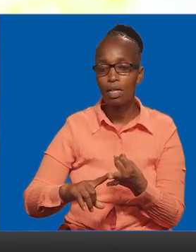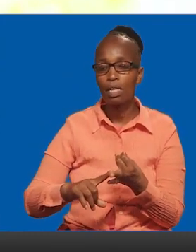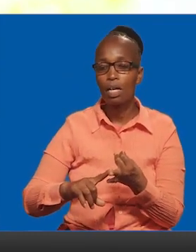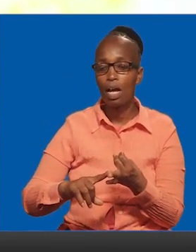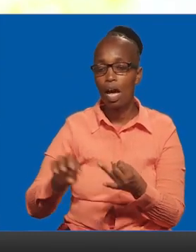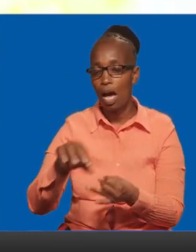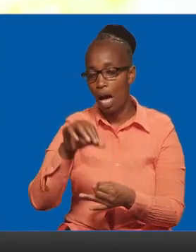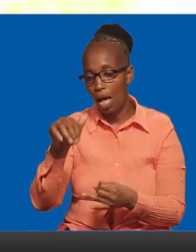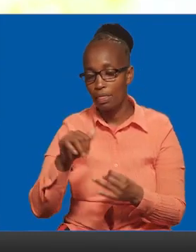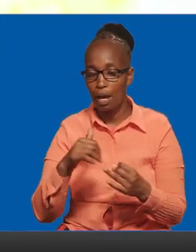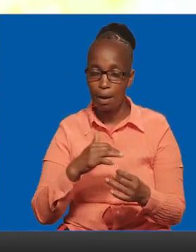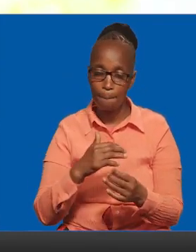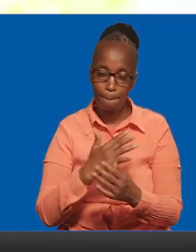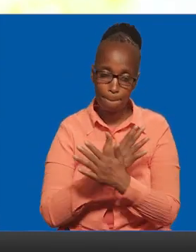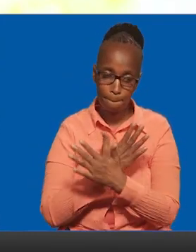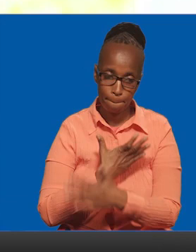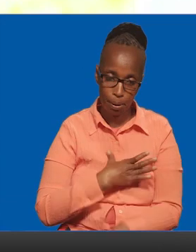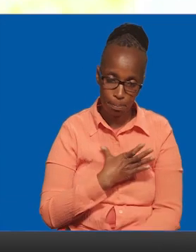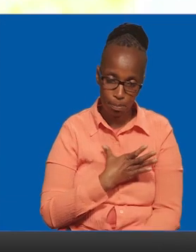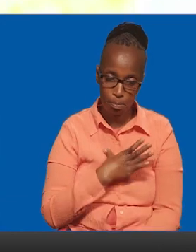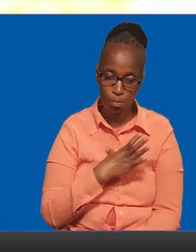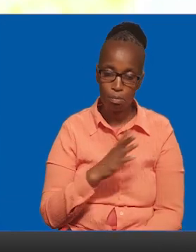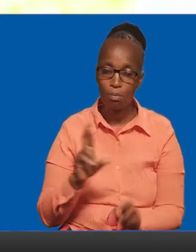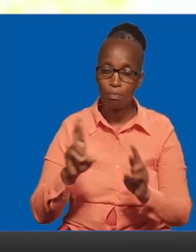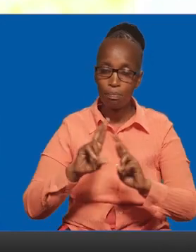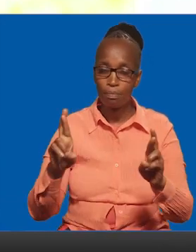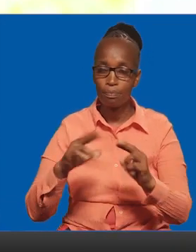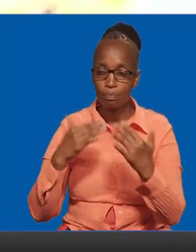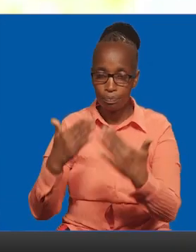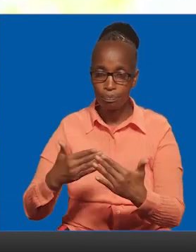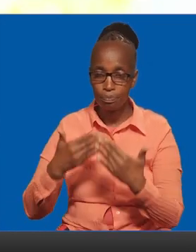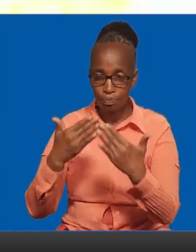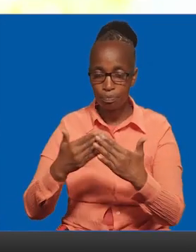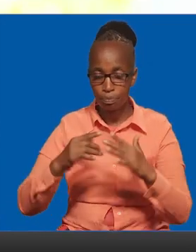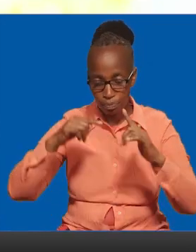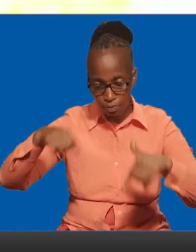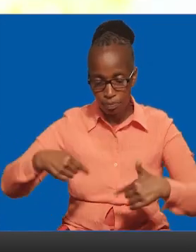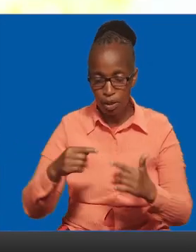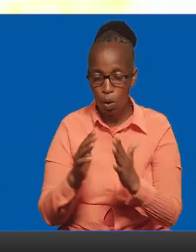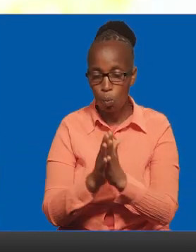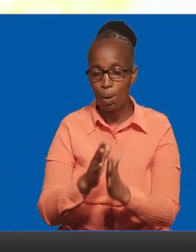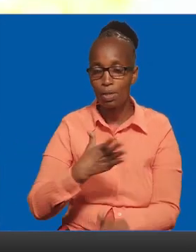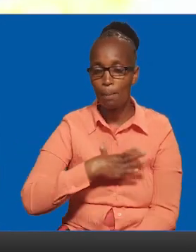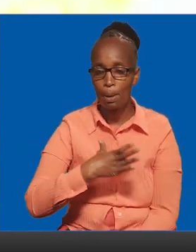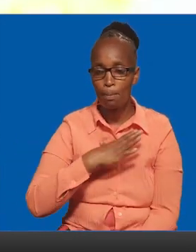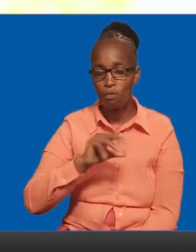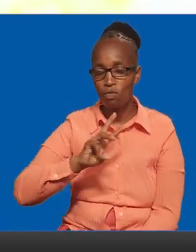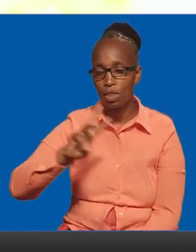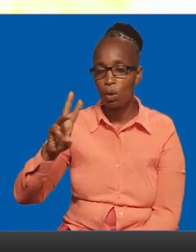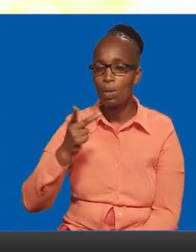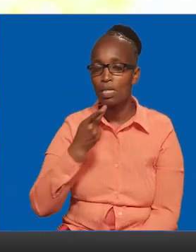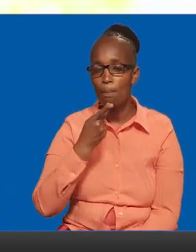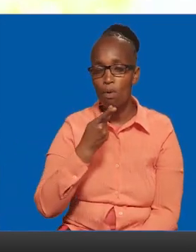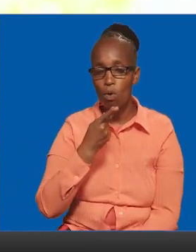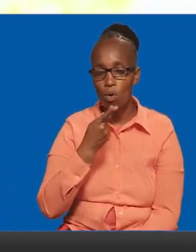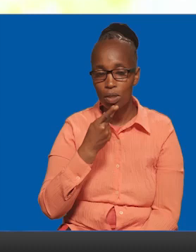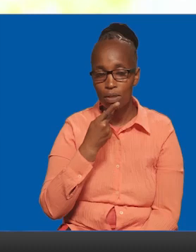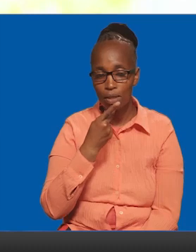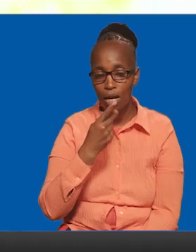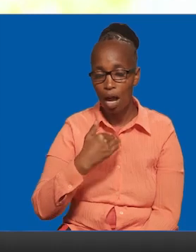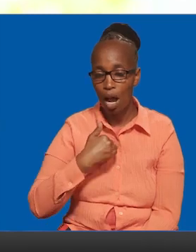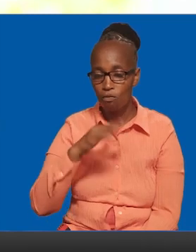colleague and even the leaders uh who represent yourselves or the people of West poot at the county